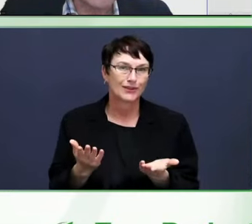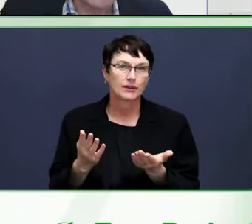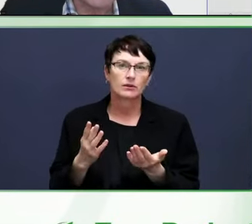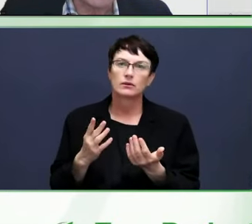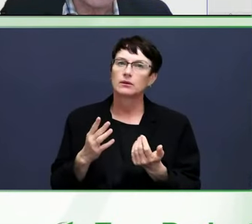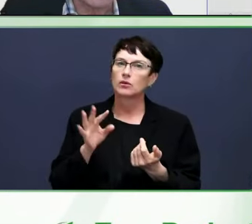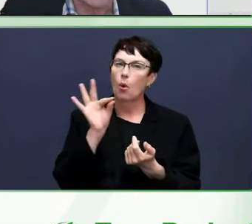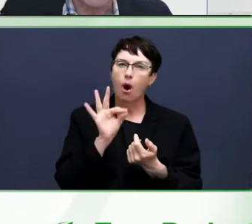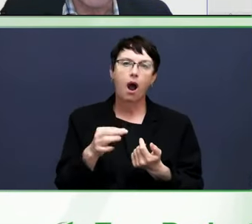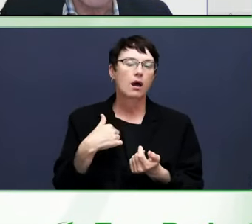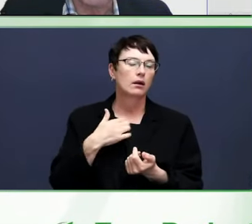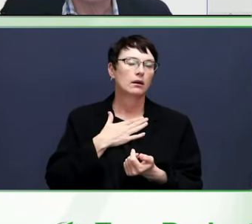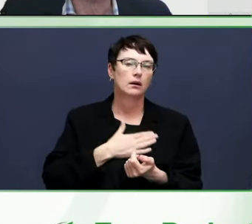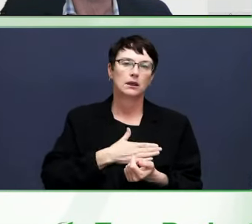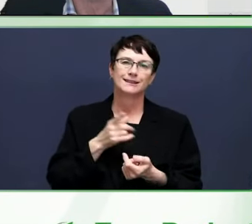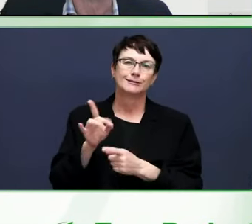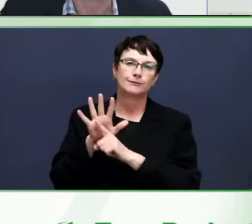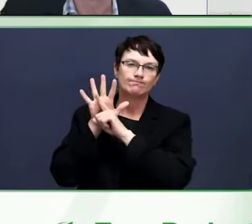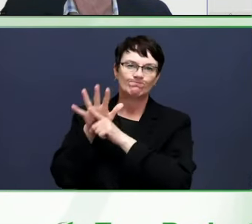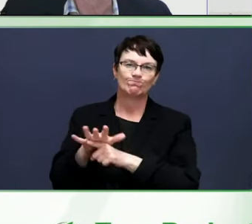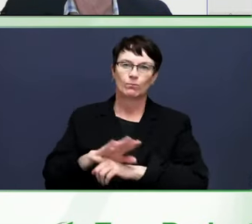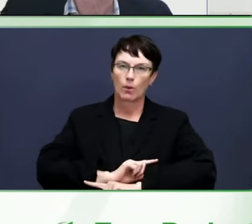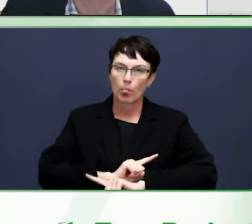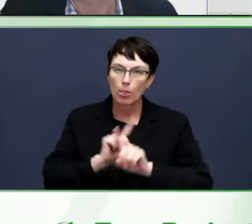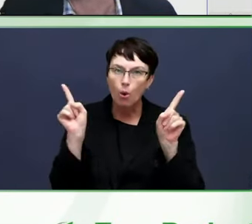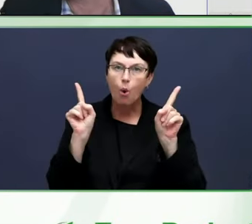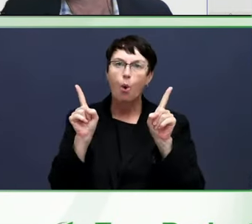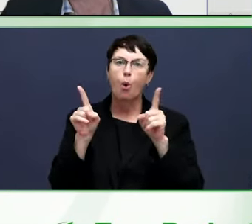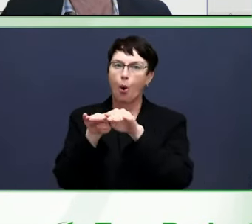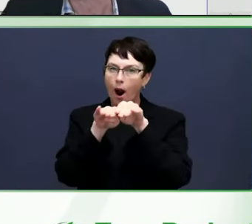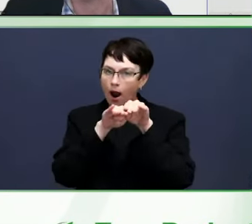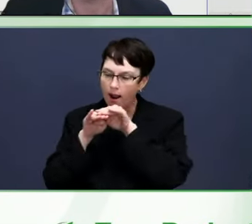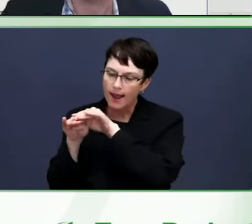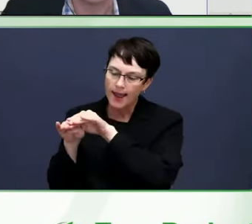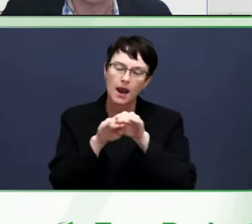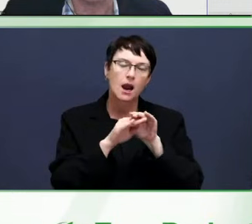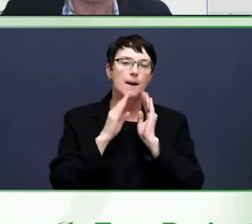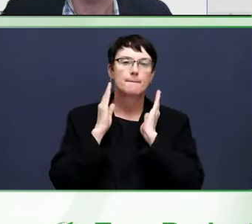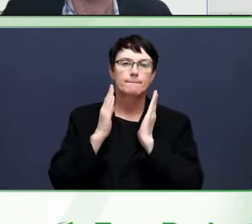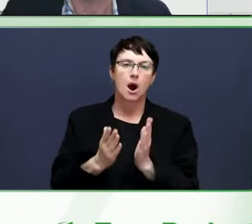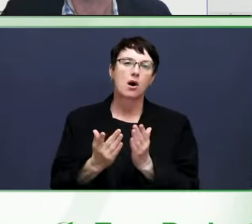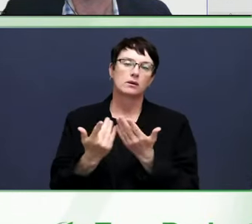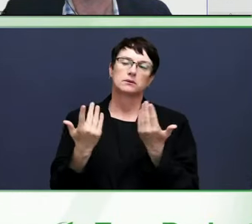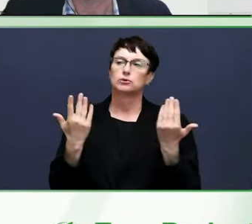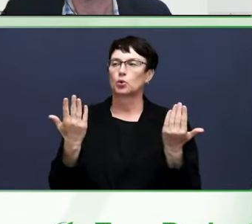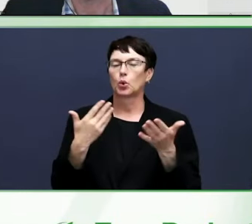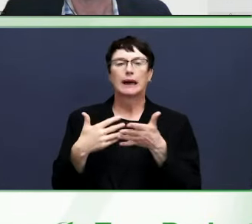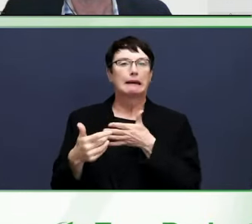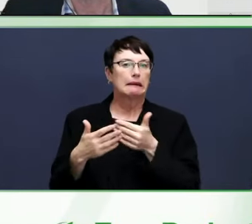in accessing to schools or educational institutions.